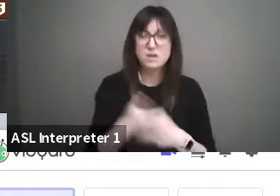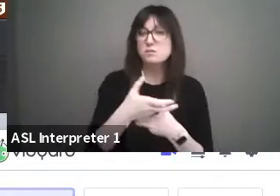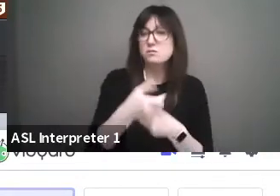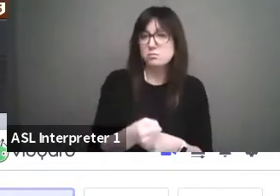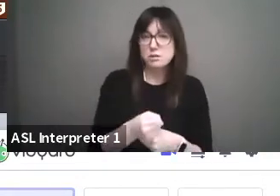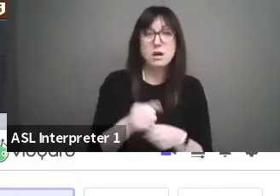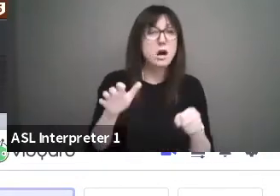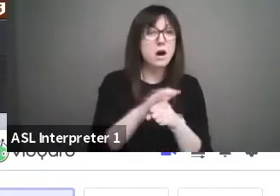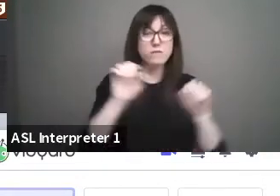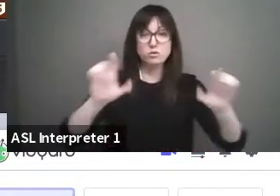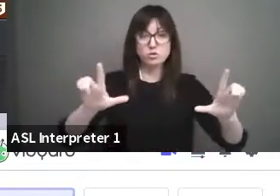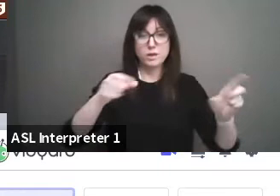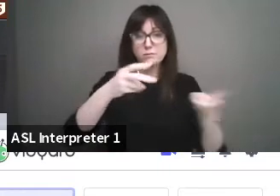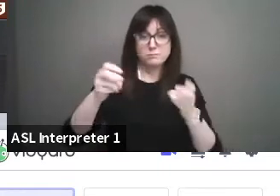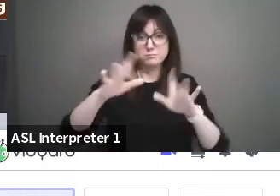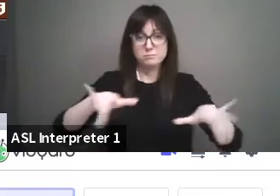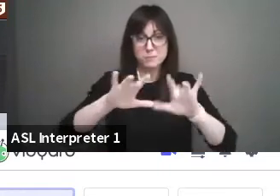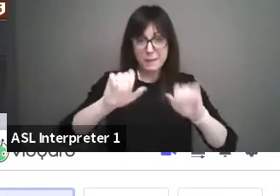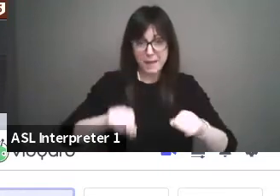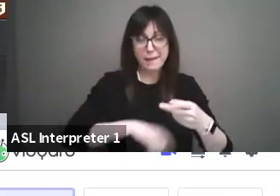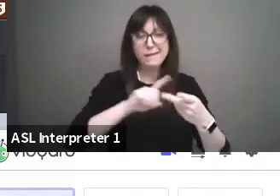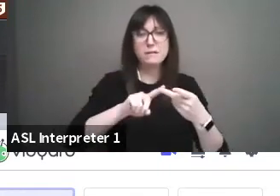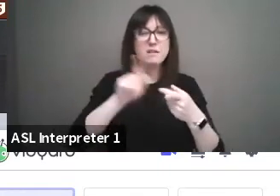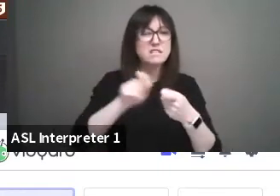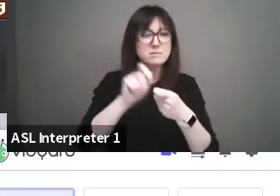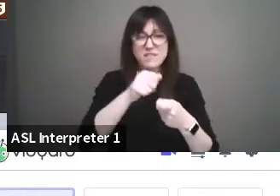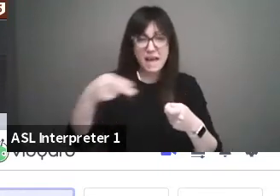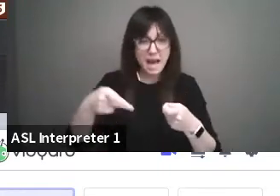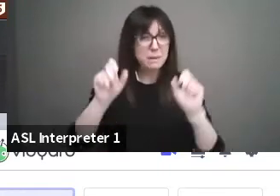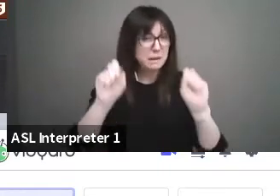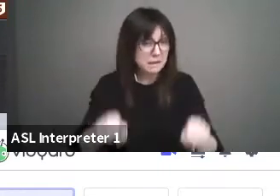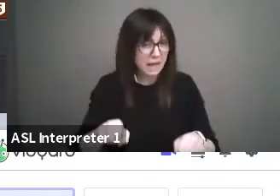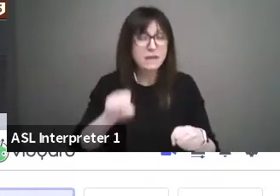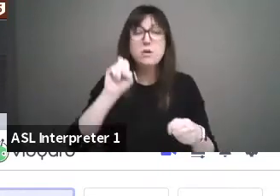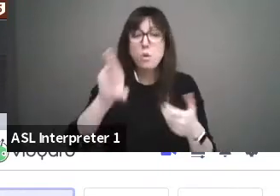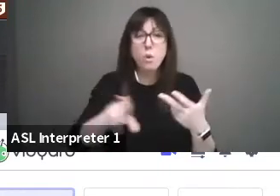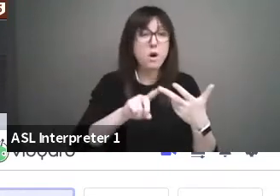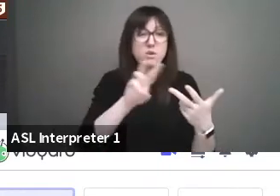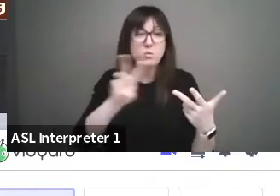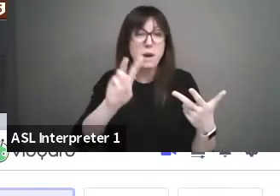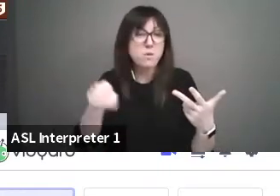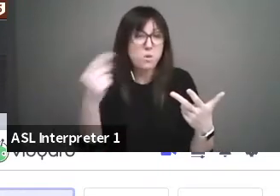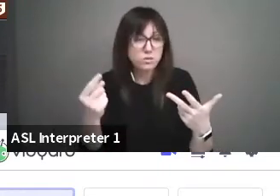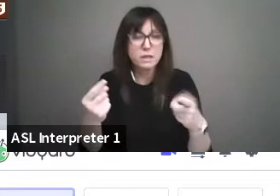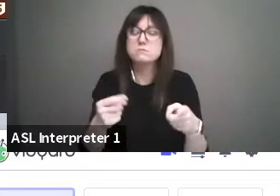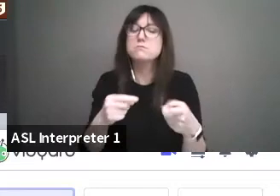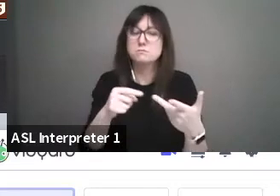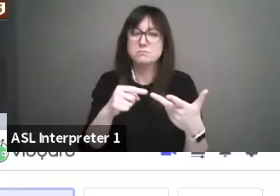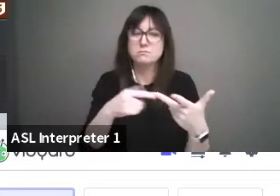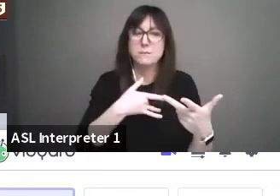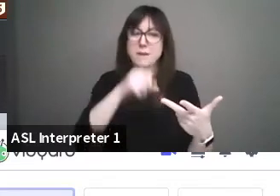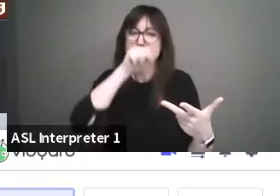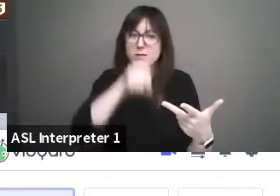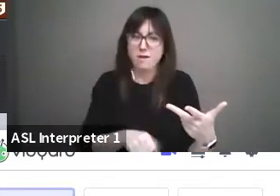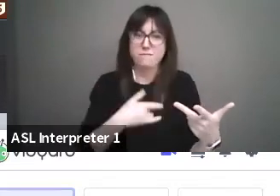entire screen. We can record specific applications, or we can just record websites. And this is what I love to use. Website is my